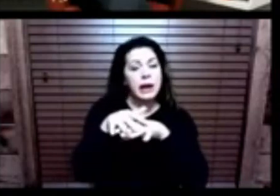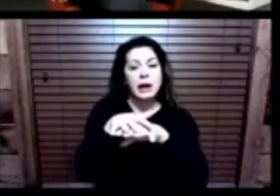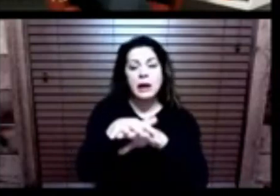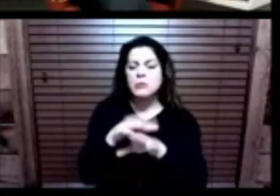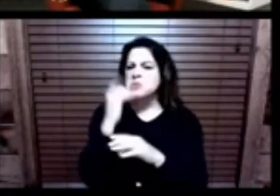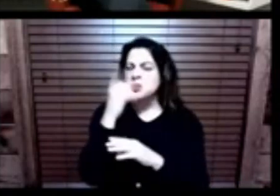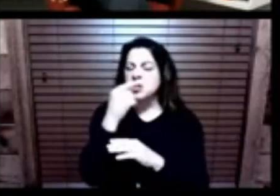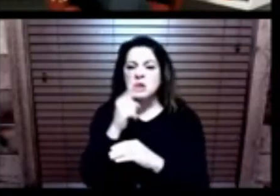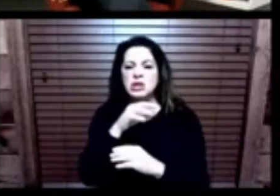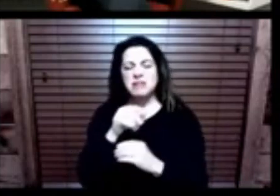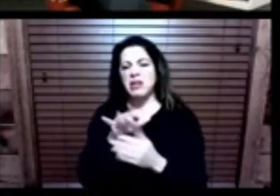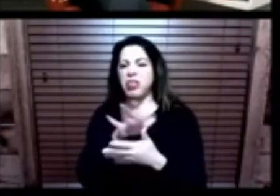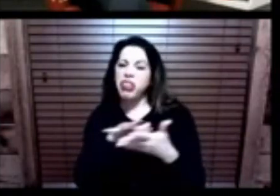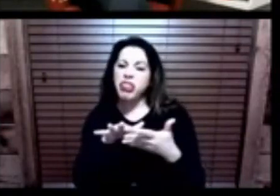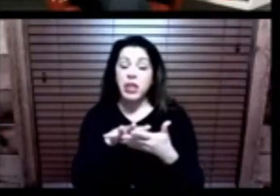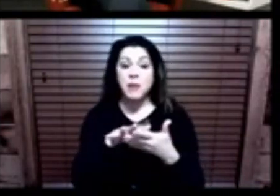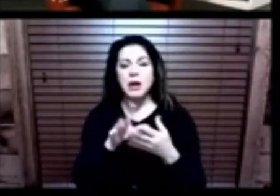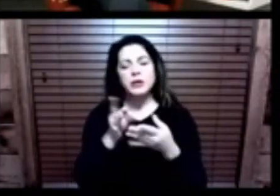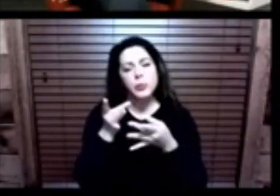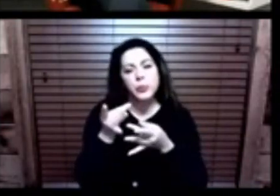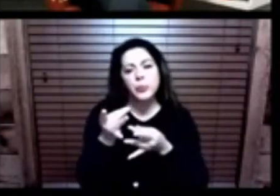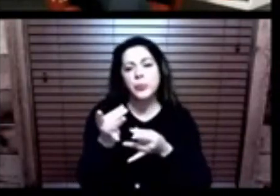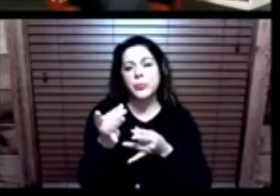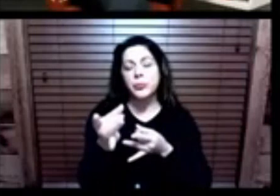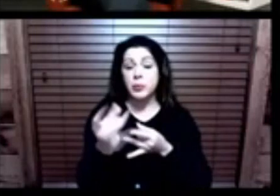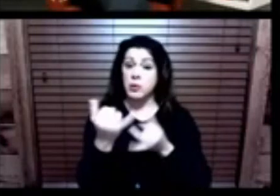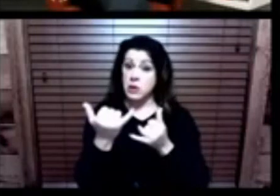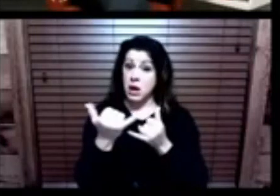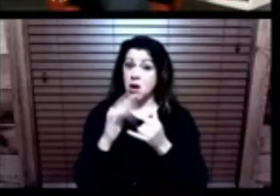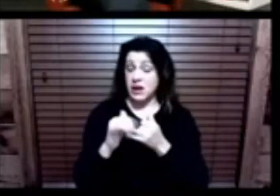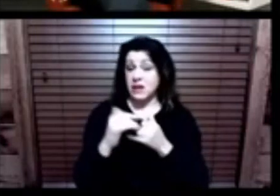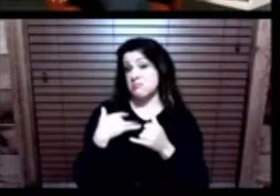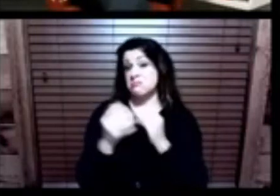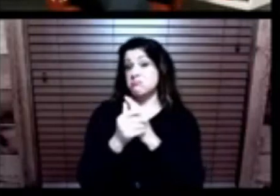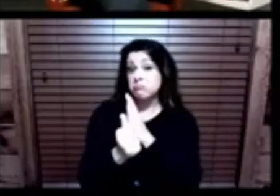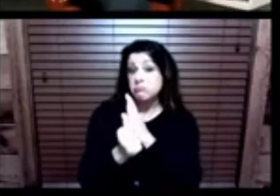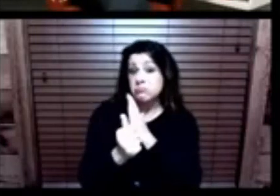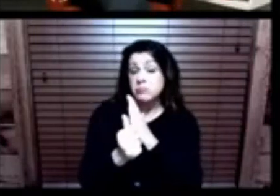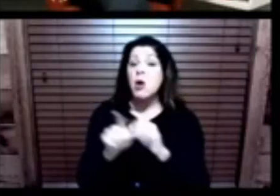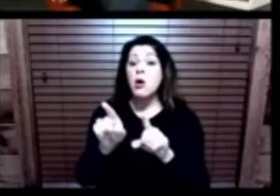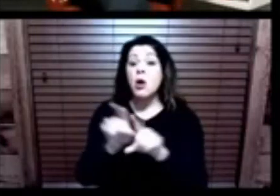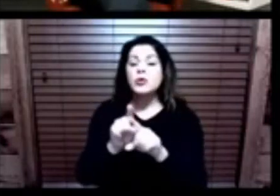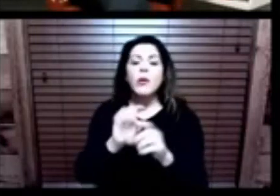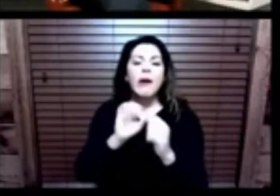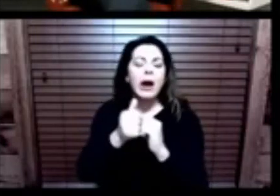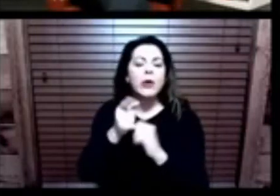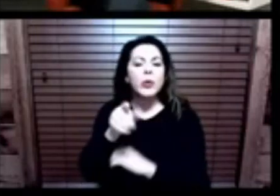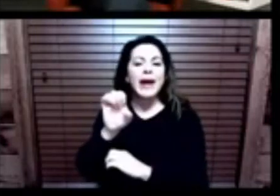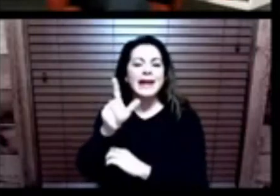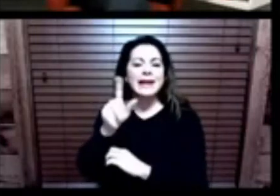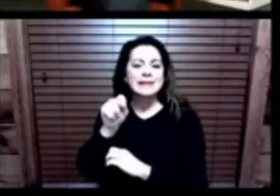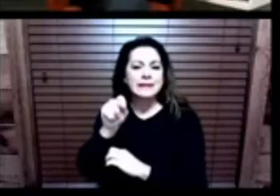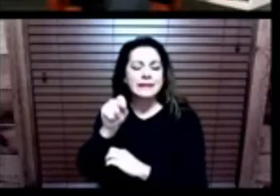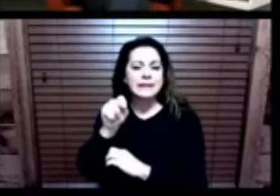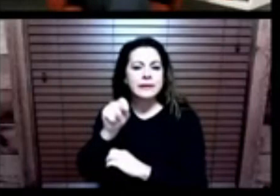sloppy. But it's a whole technique now that with that and learning how to edit, watching the